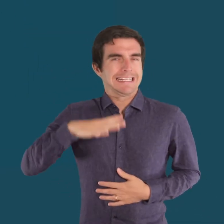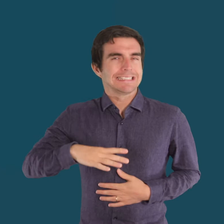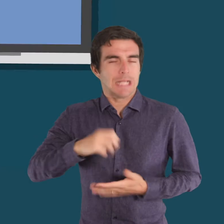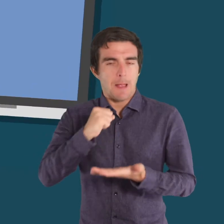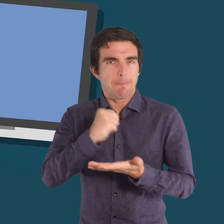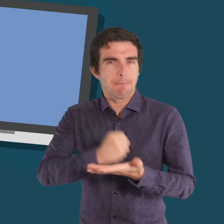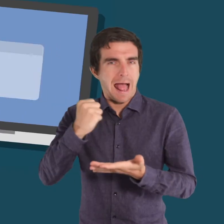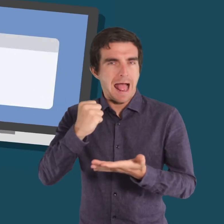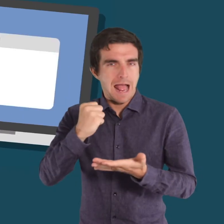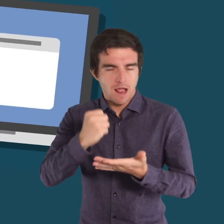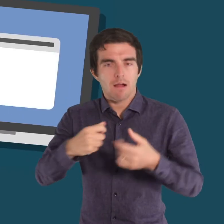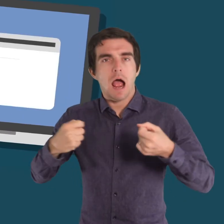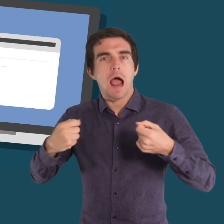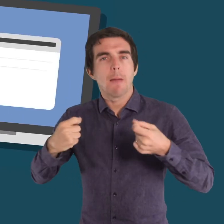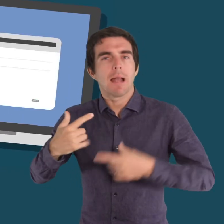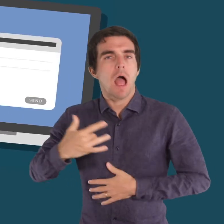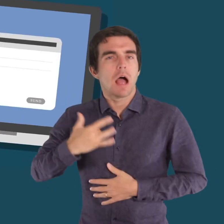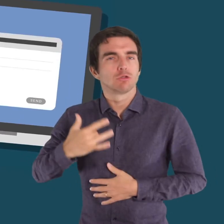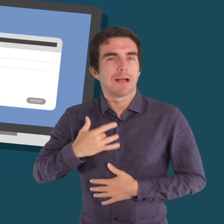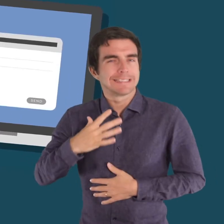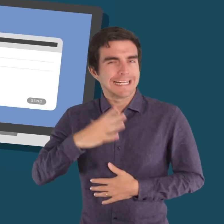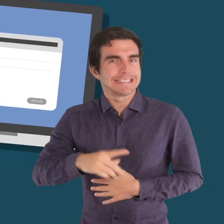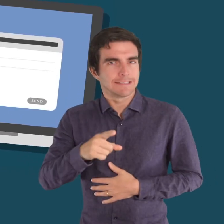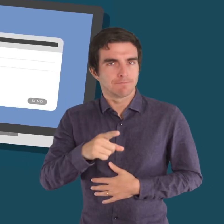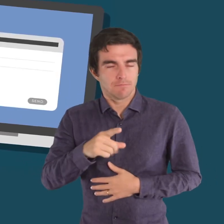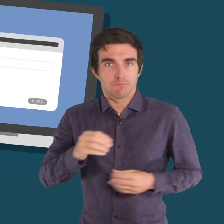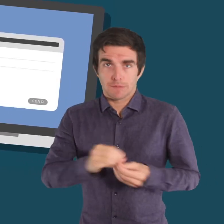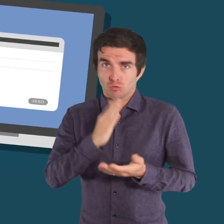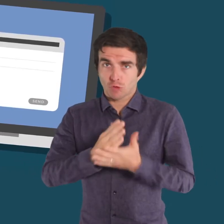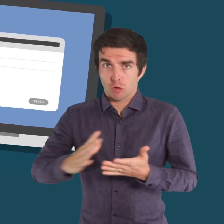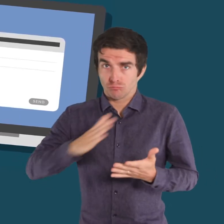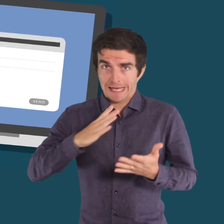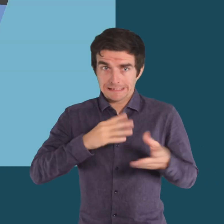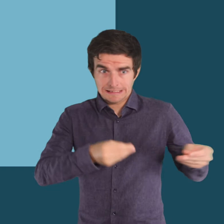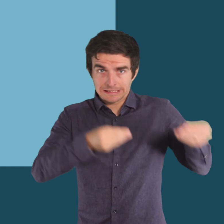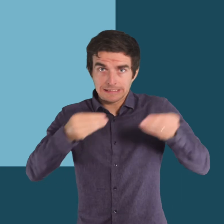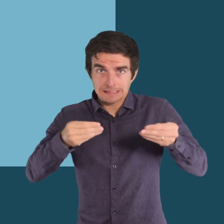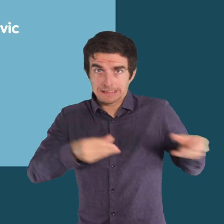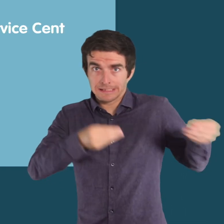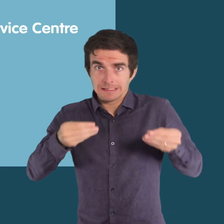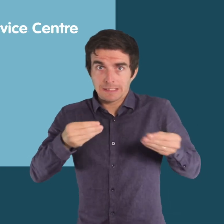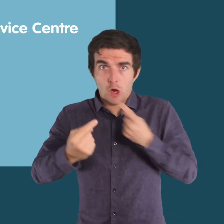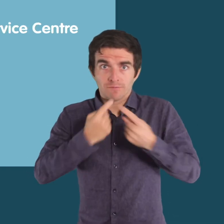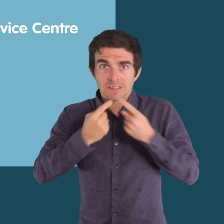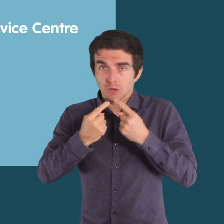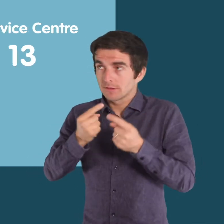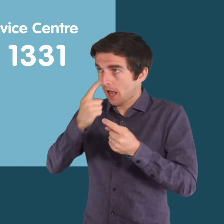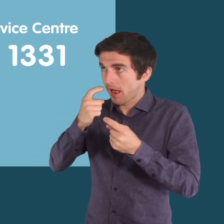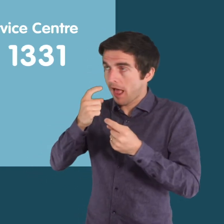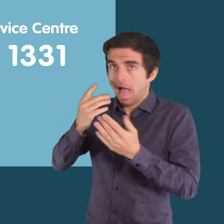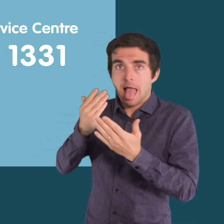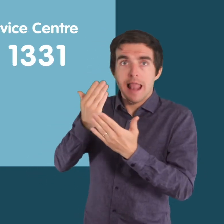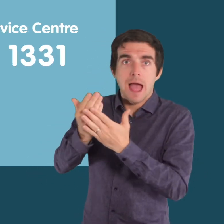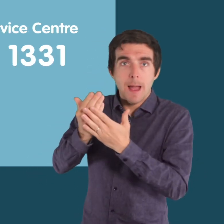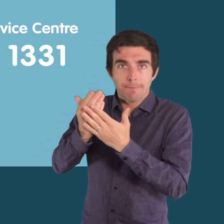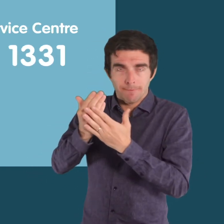account and an email address, so make sure you have both of these ready before you begin your claim. If you need help to set up an email